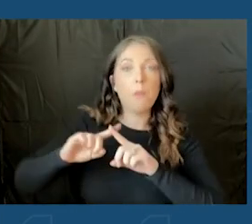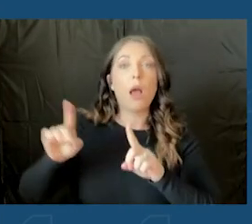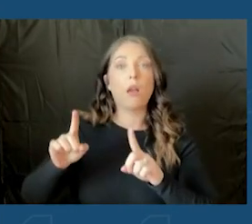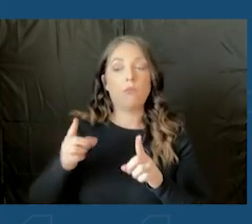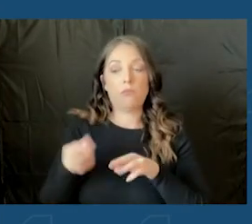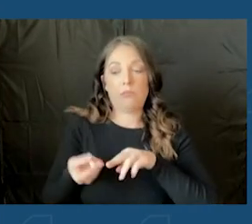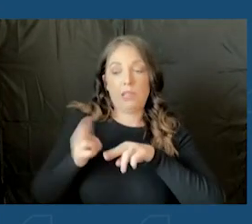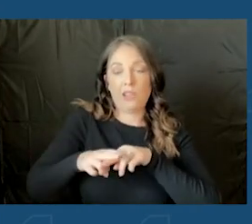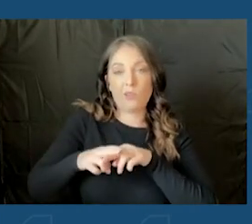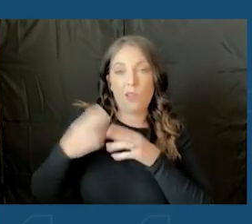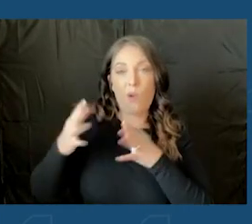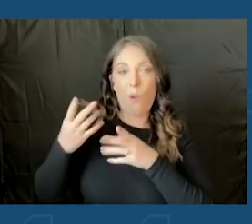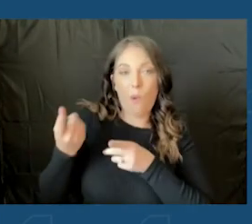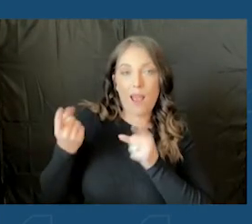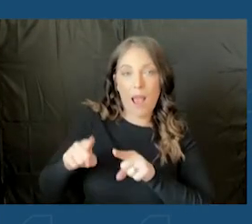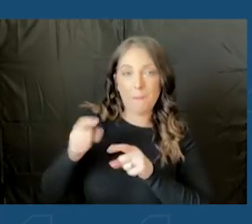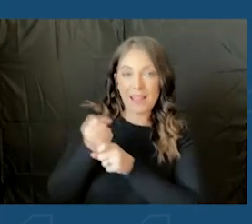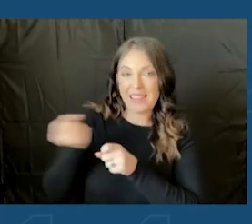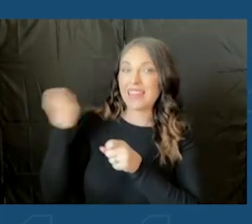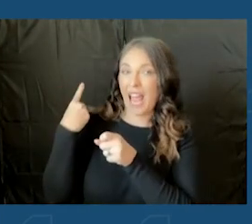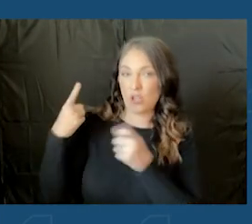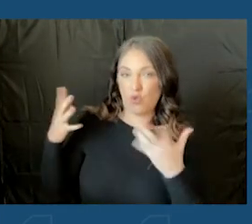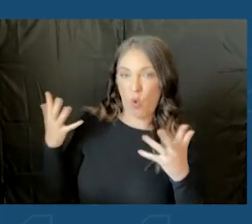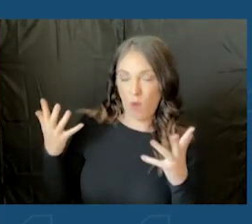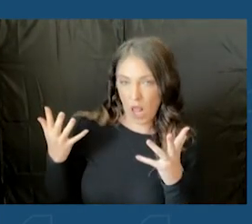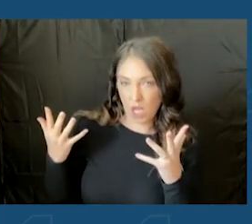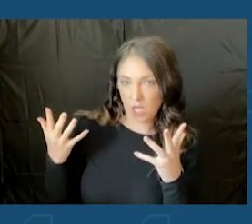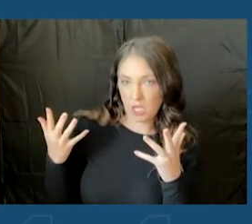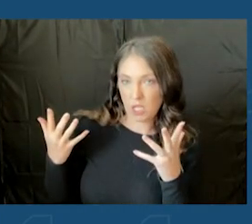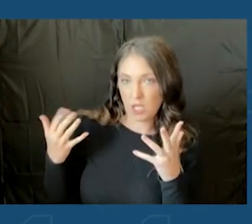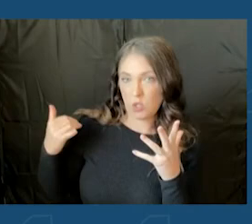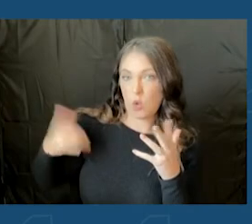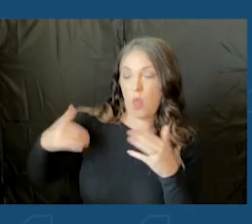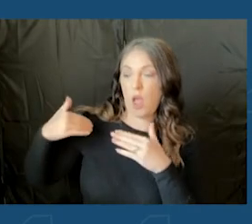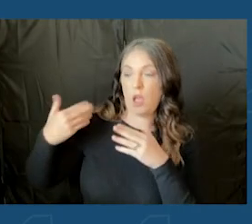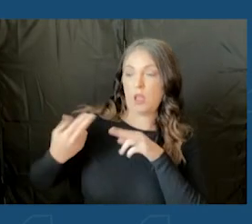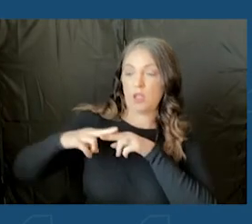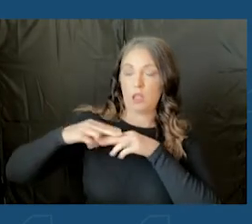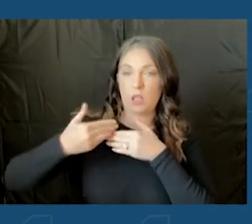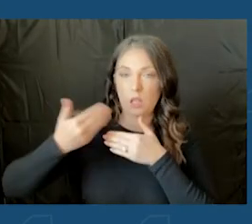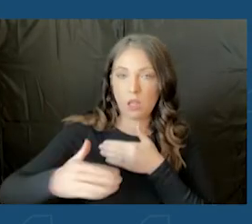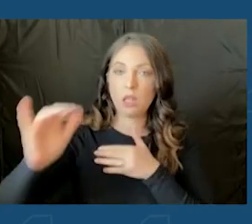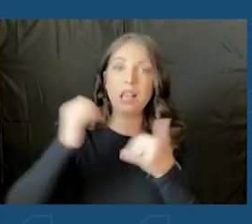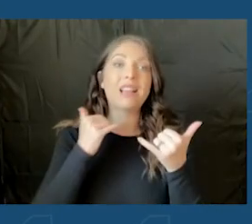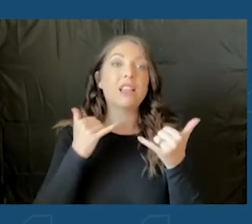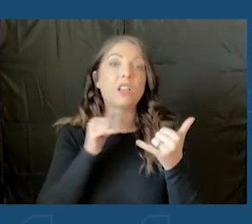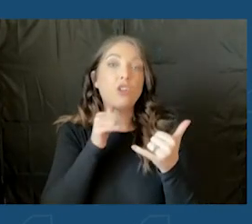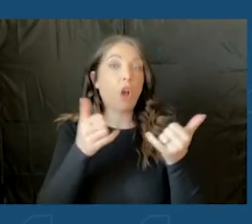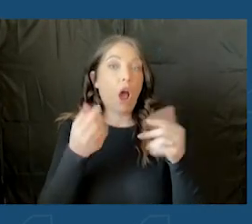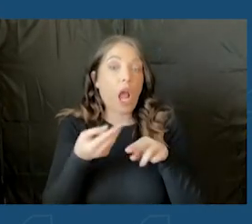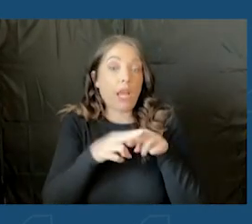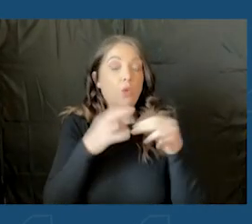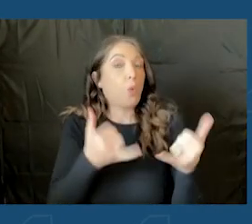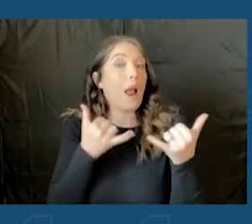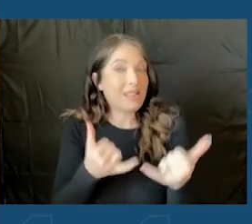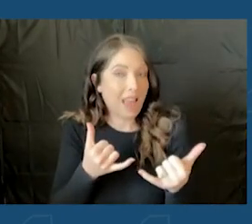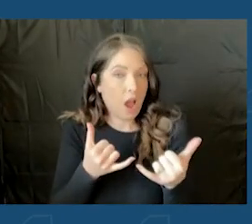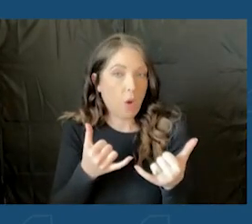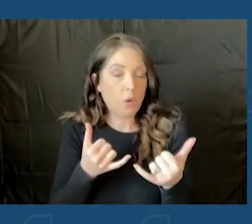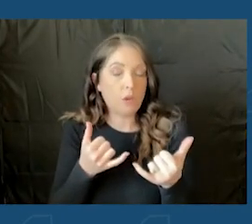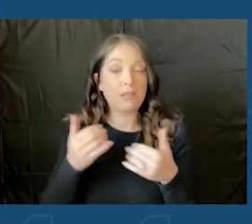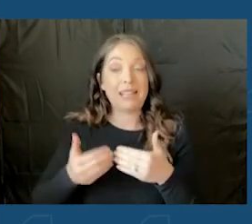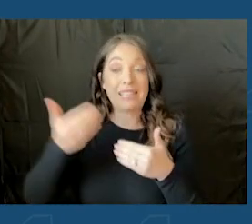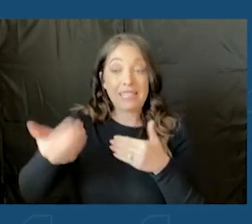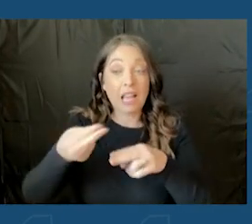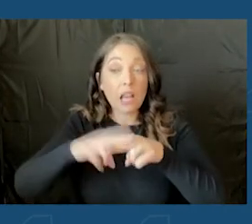occurred last year already, so that actually goes forward. There's not an increase right now. Next increase would be in the following year. So